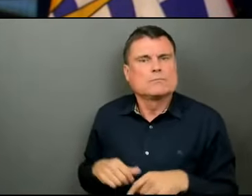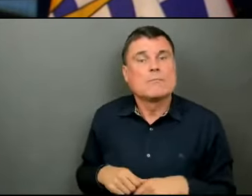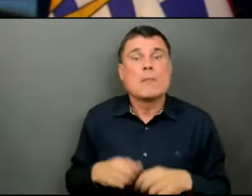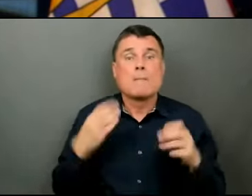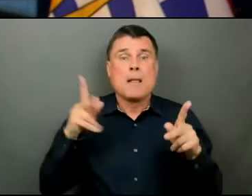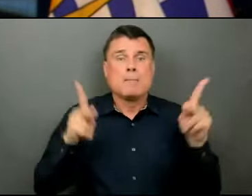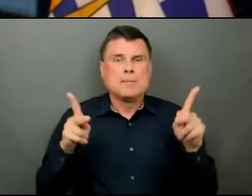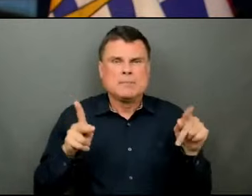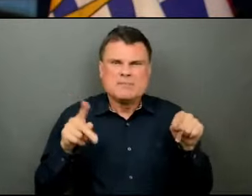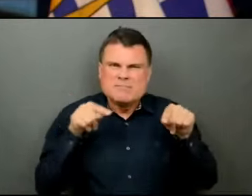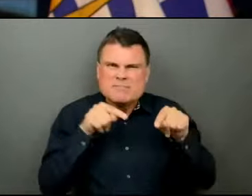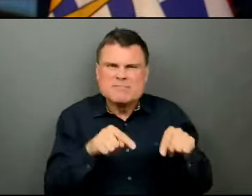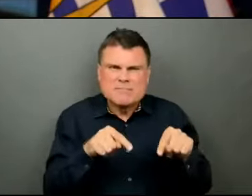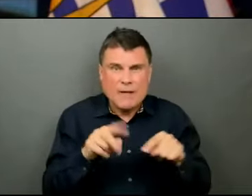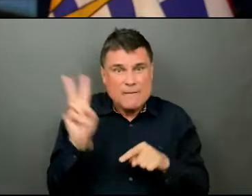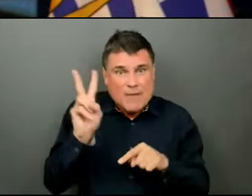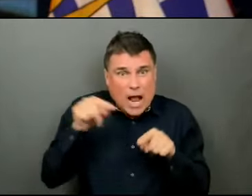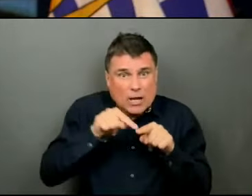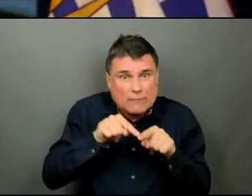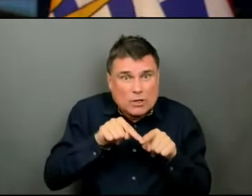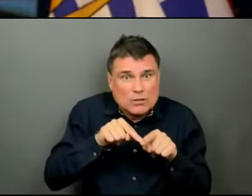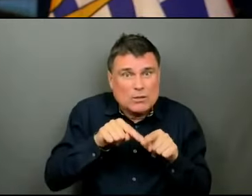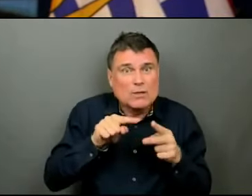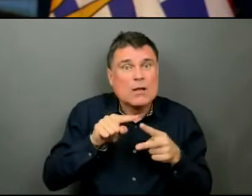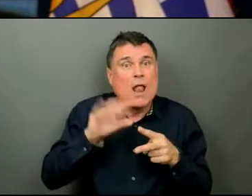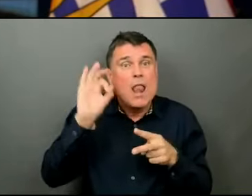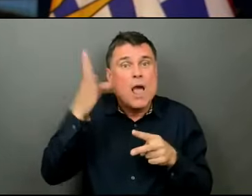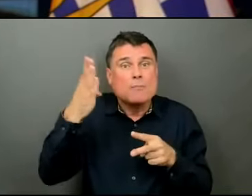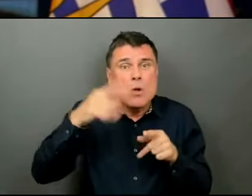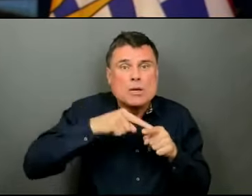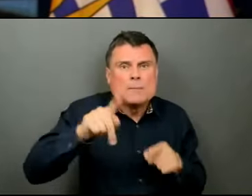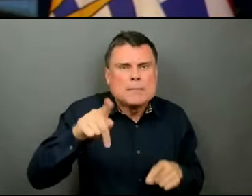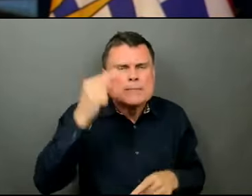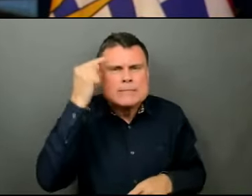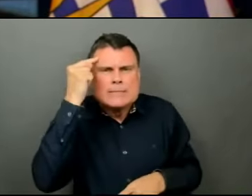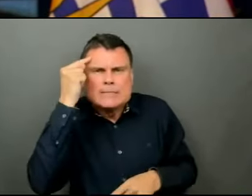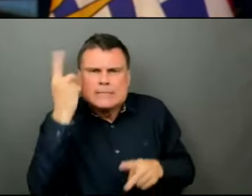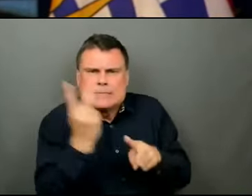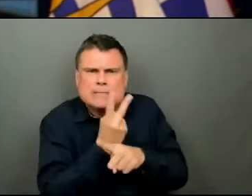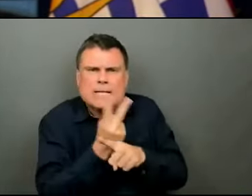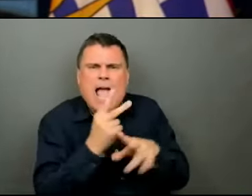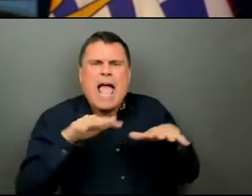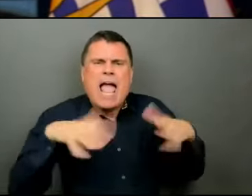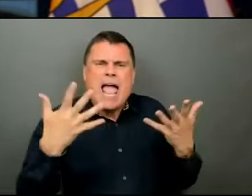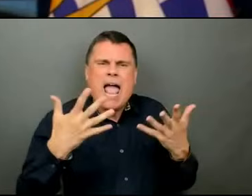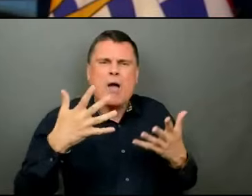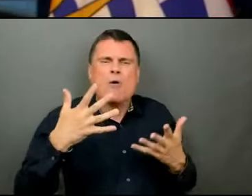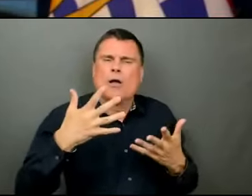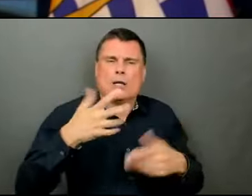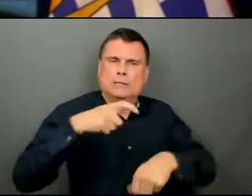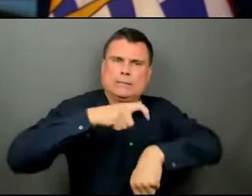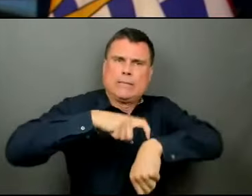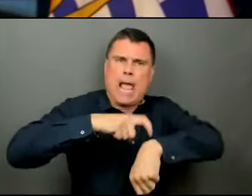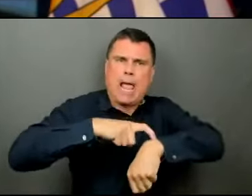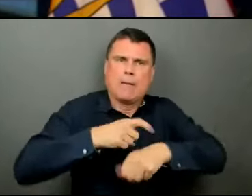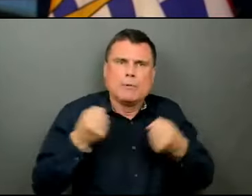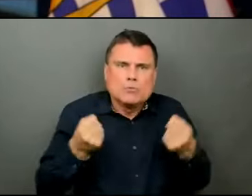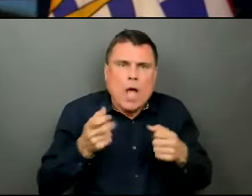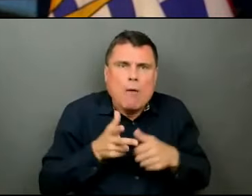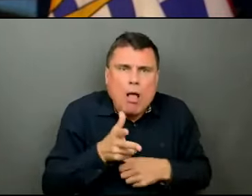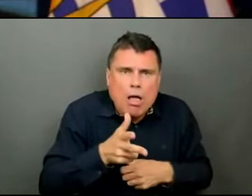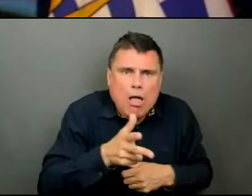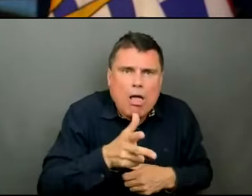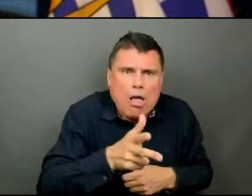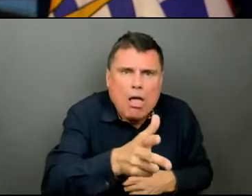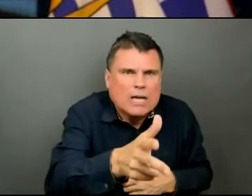Vancouver and the region, is how can we reduce travel times? And this project is going to deliver on that for residents